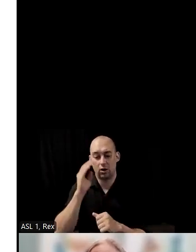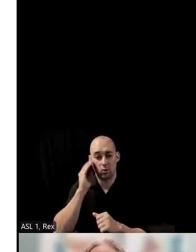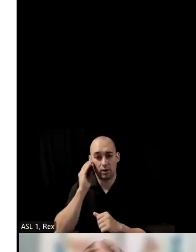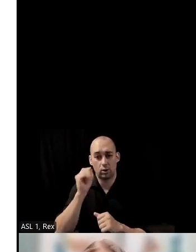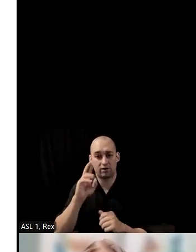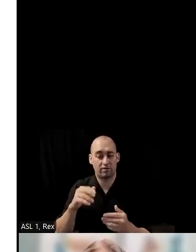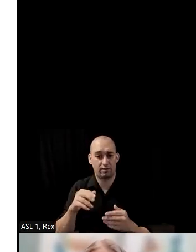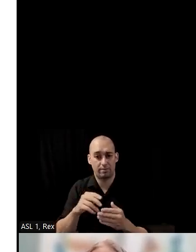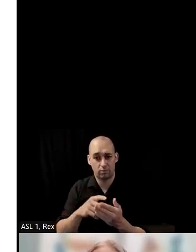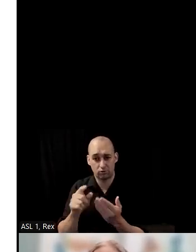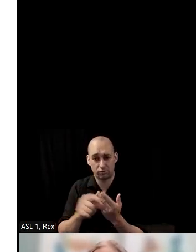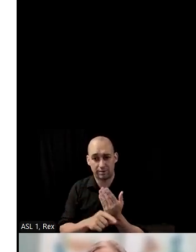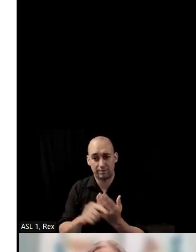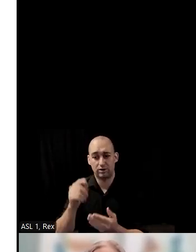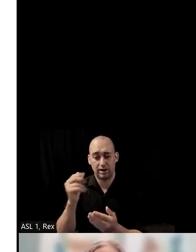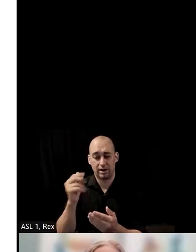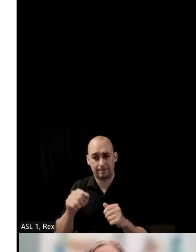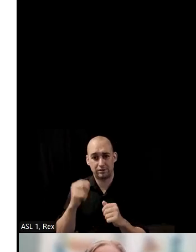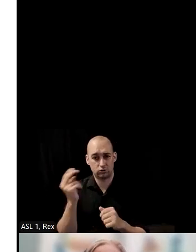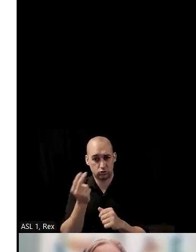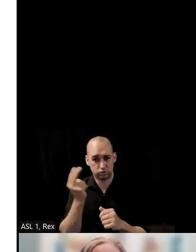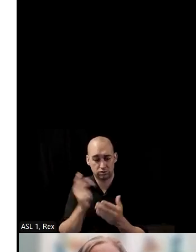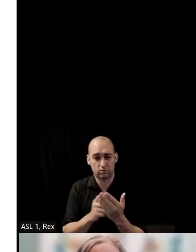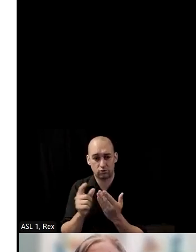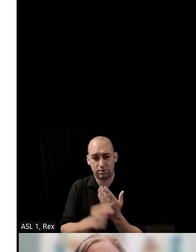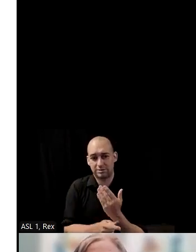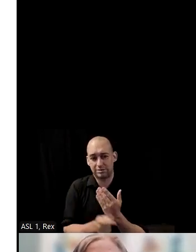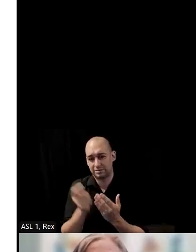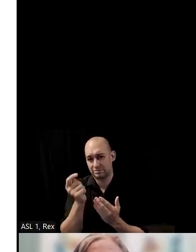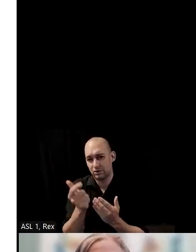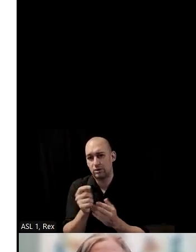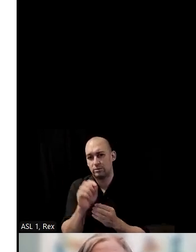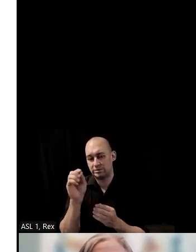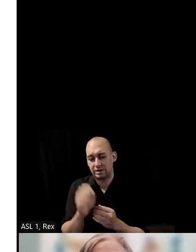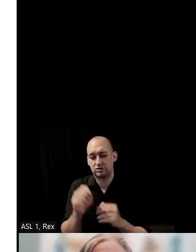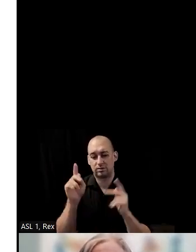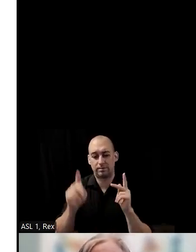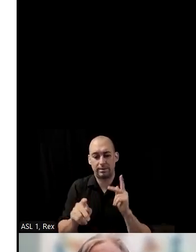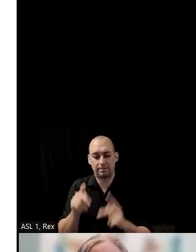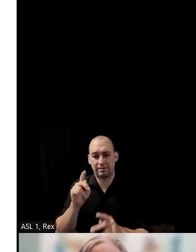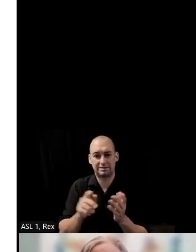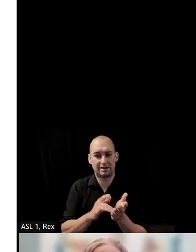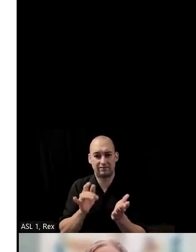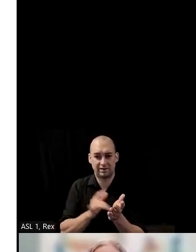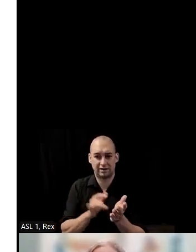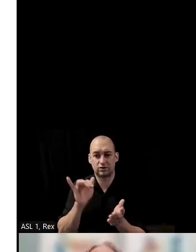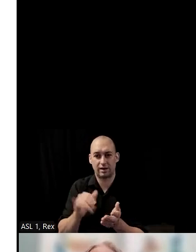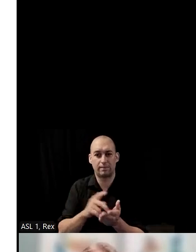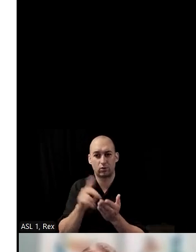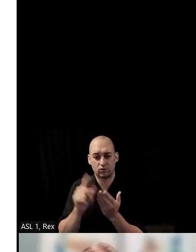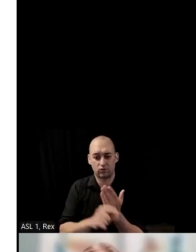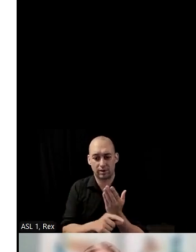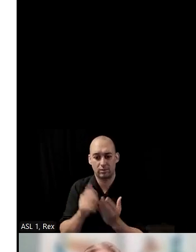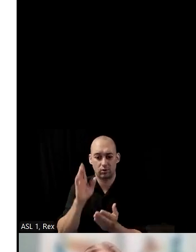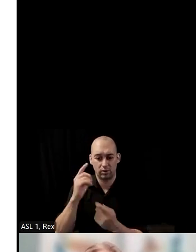them to use the program, because it's a pretty small percentage of people that take advantage of the program who would be what we would